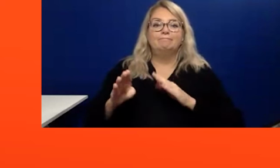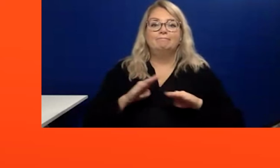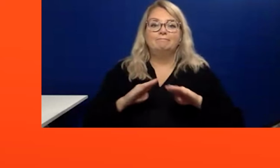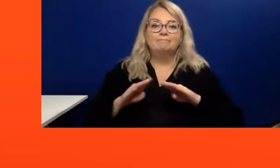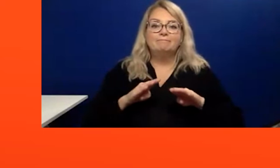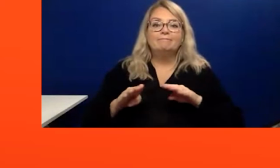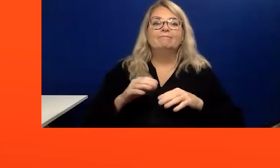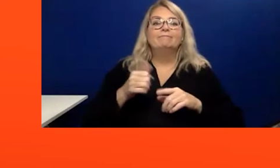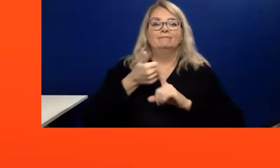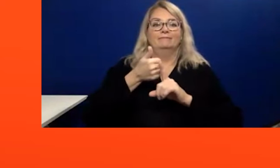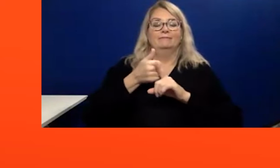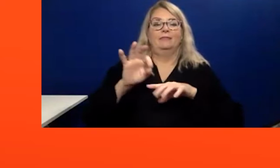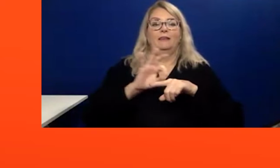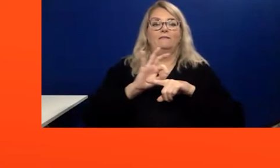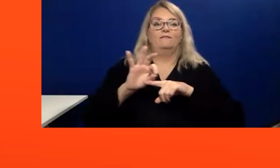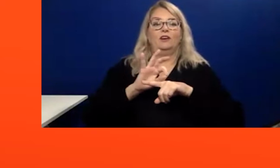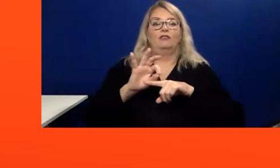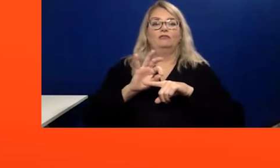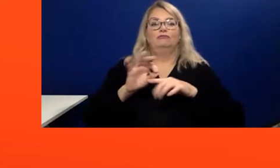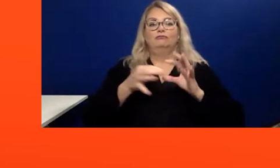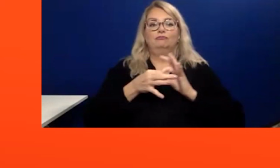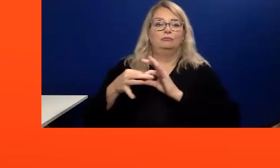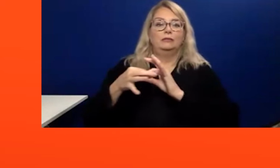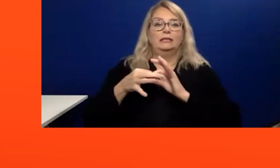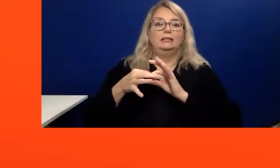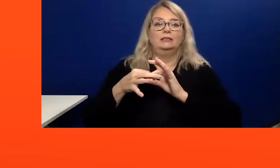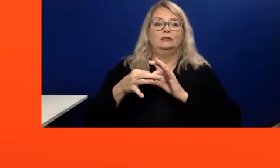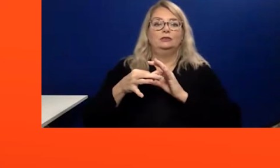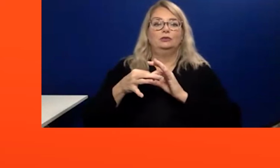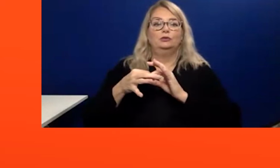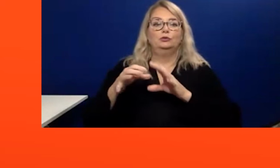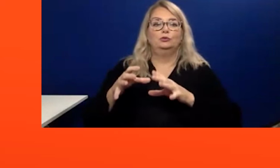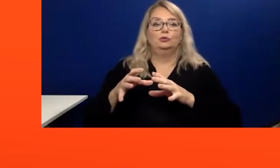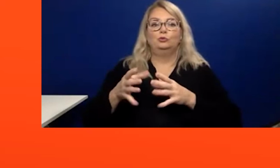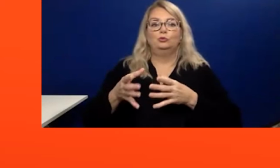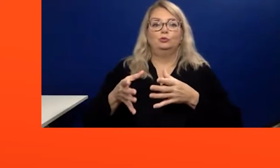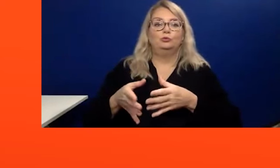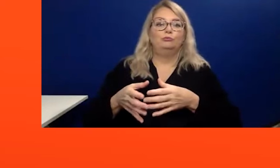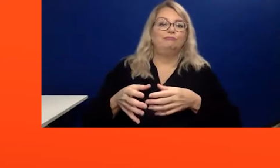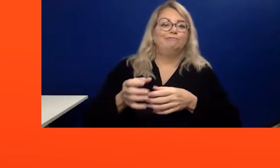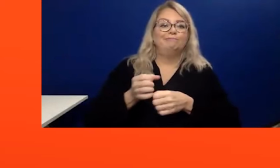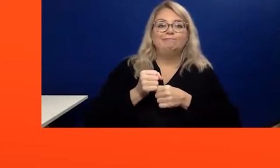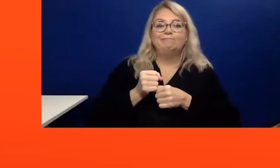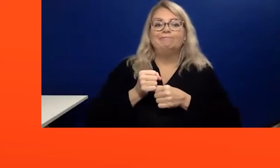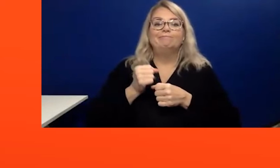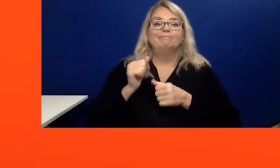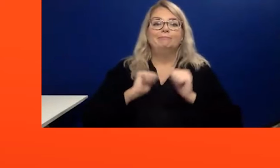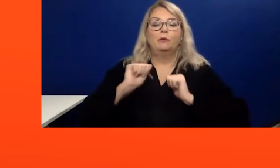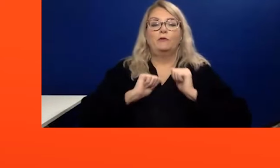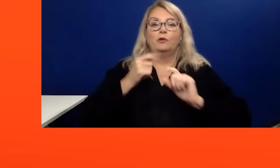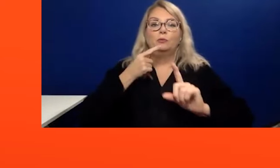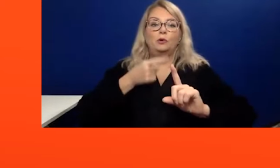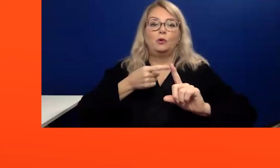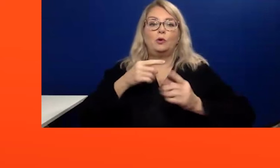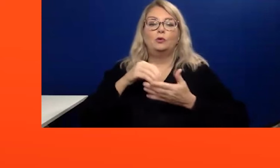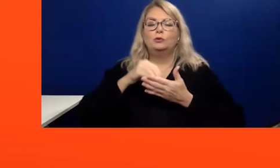functionally related to attaining a performance goal. But what is their performance goal? At a student level, what is their